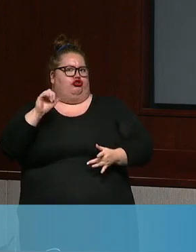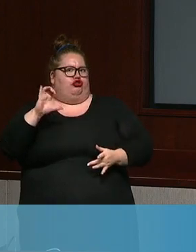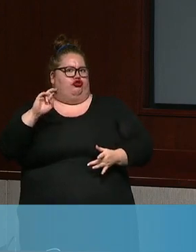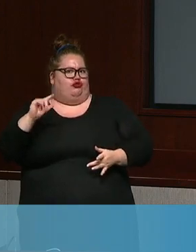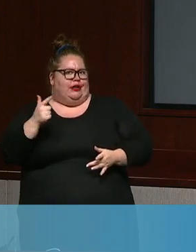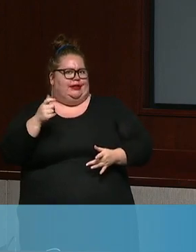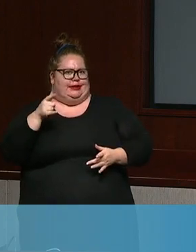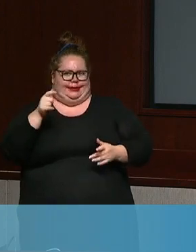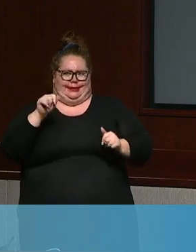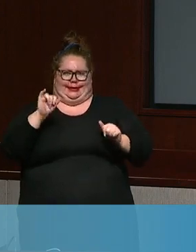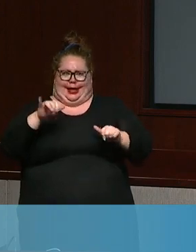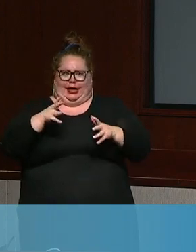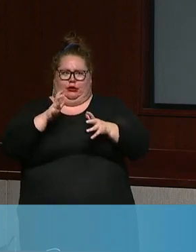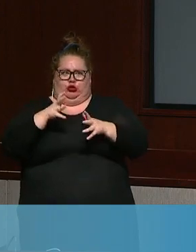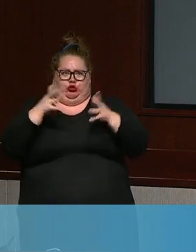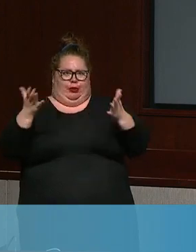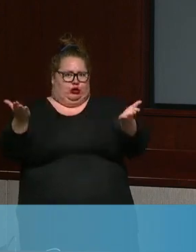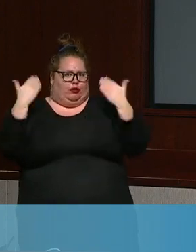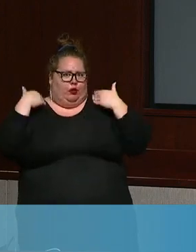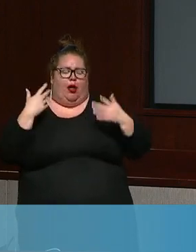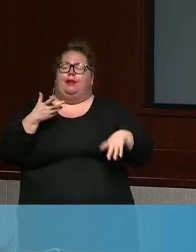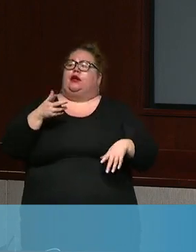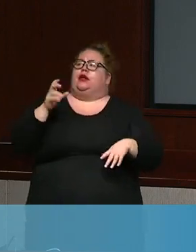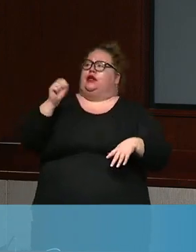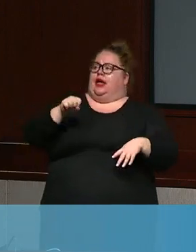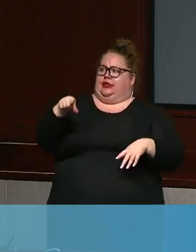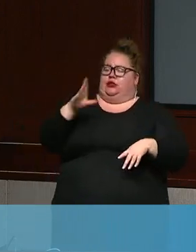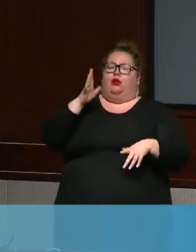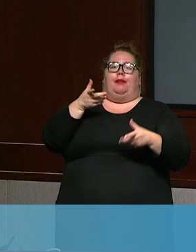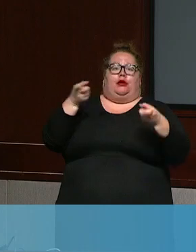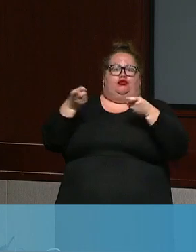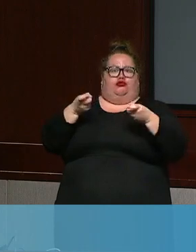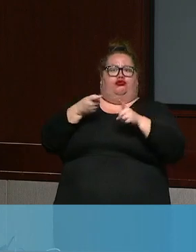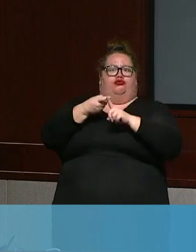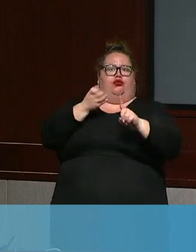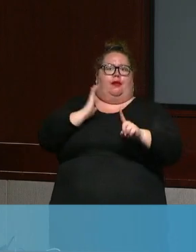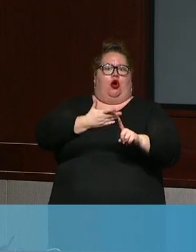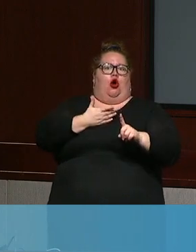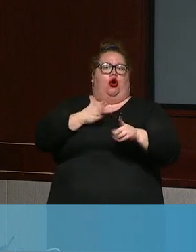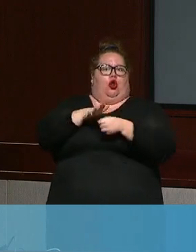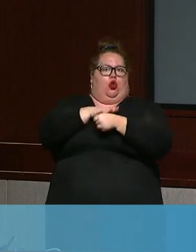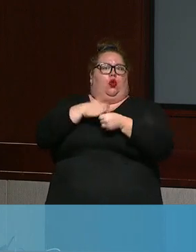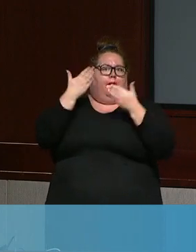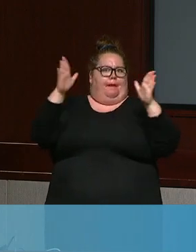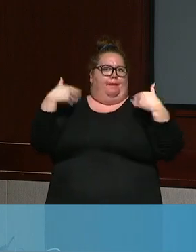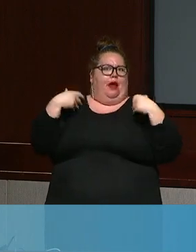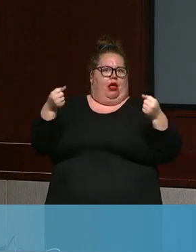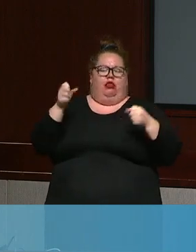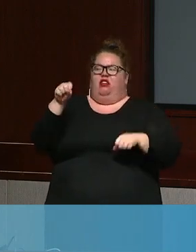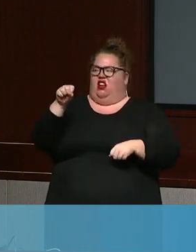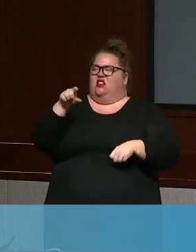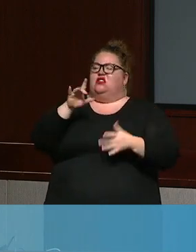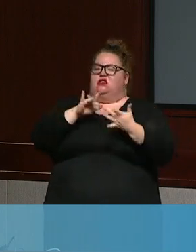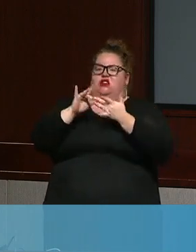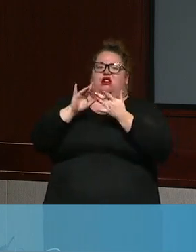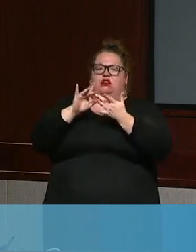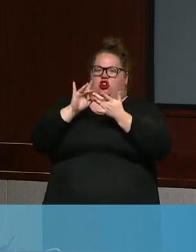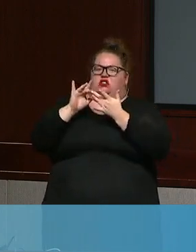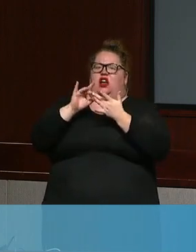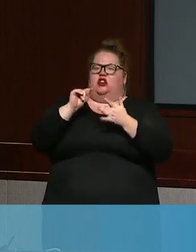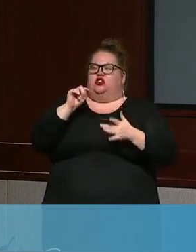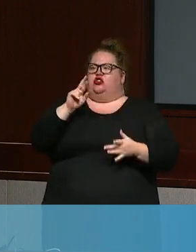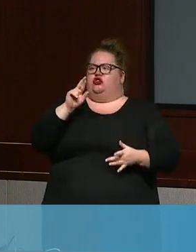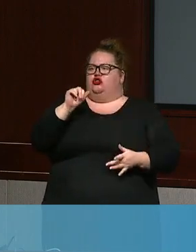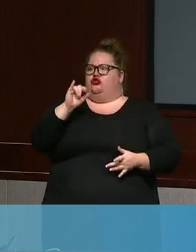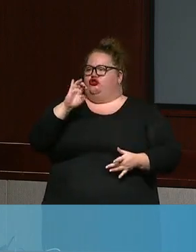dealing with now? JR, yes, that is handled by our local public health contact tracing team, and that's when Kim was talking about the staffing model that they're